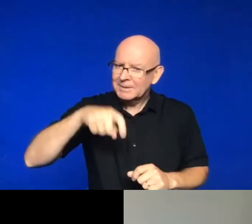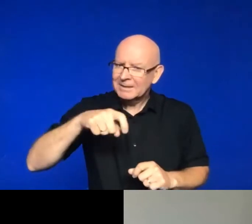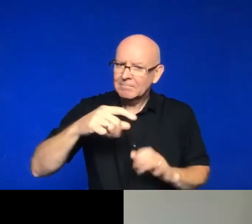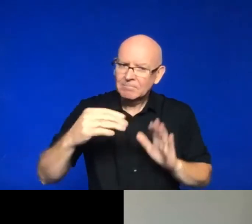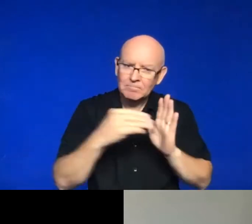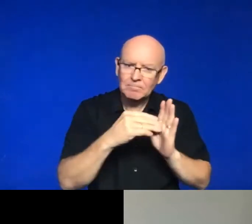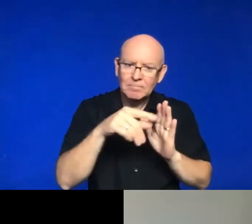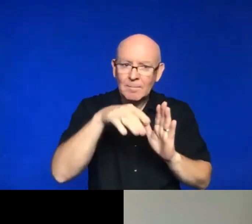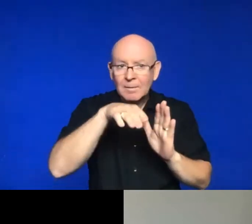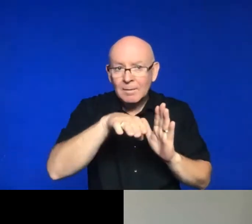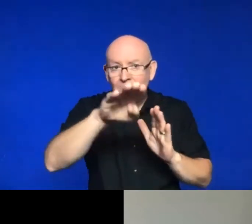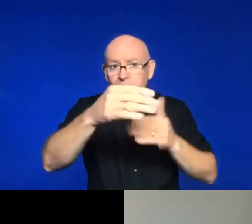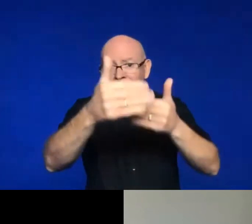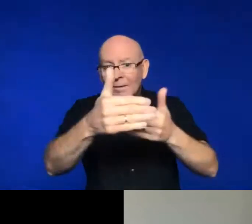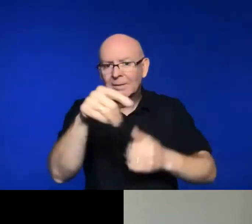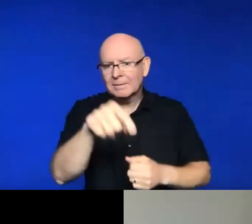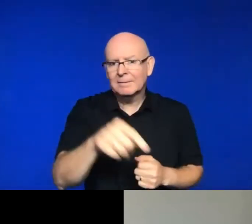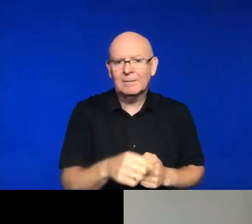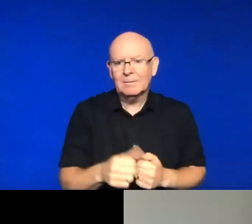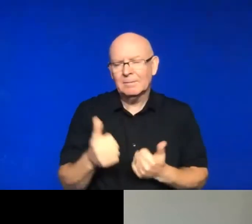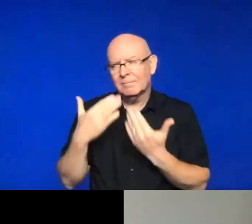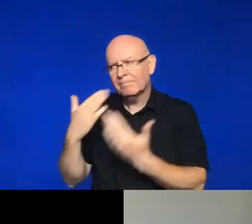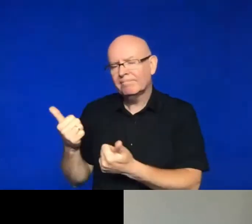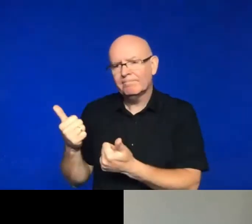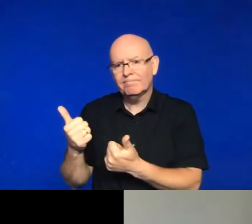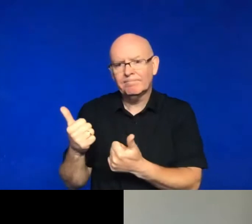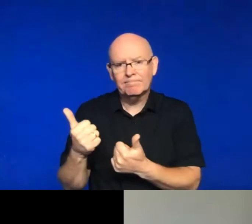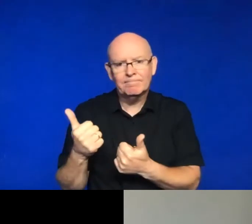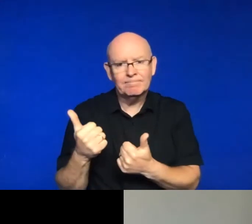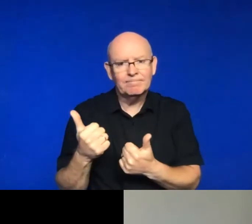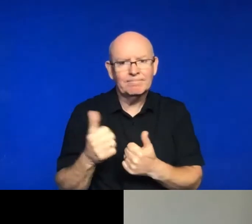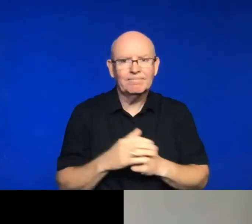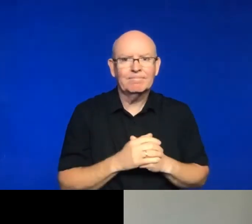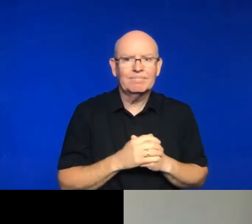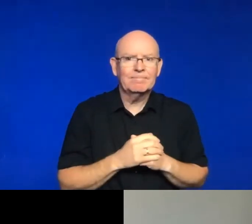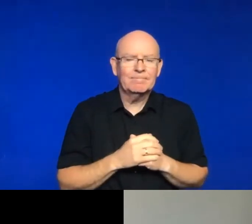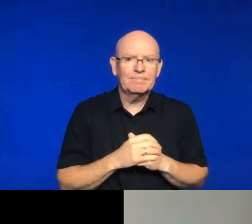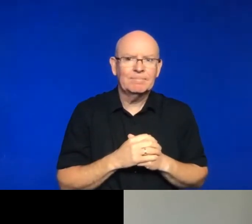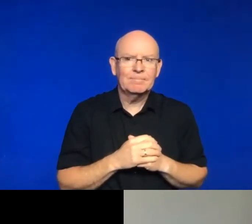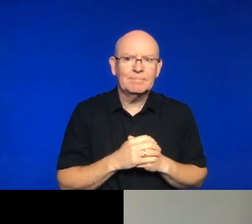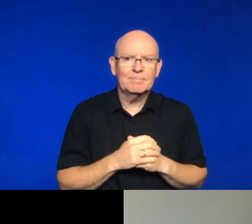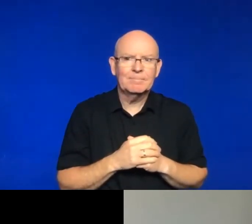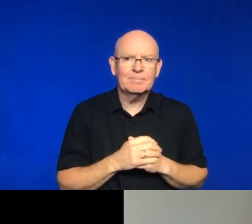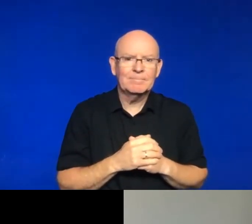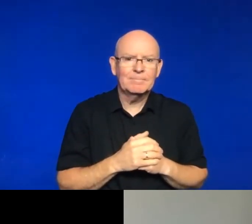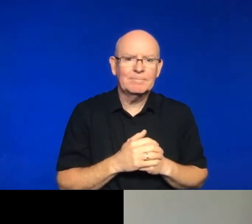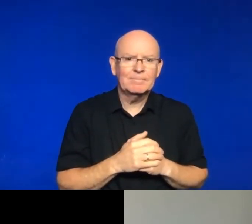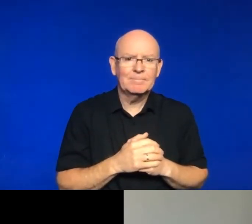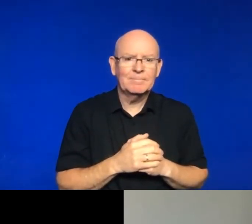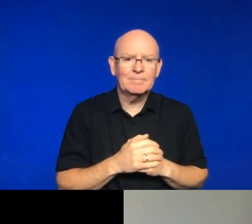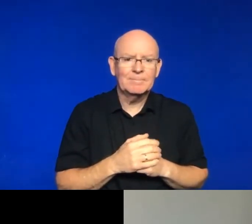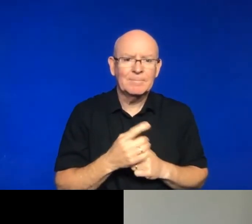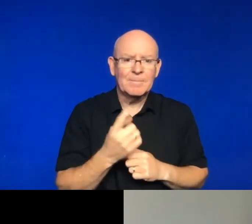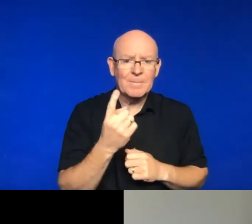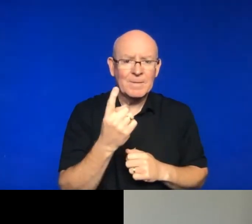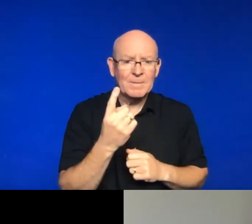Thank you. Thank you, Alarcos. And we have one additional message in the chat that highlight that addressing